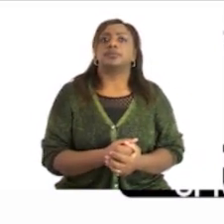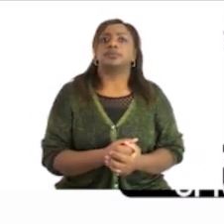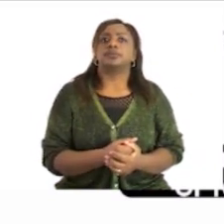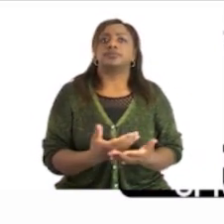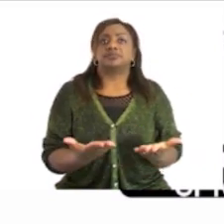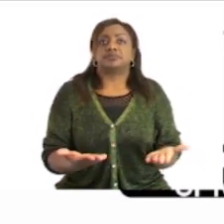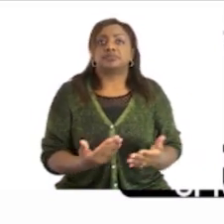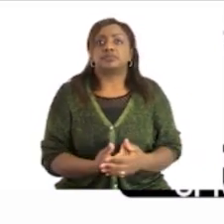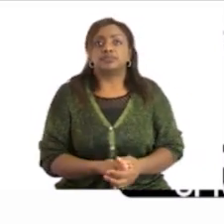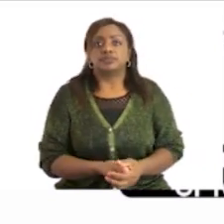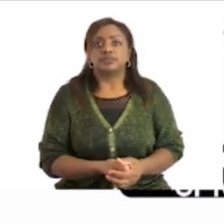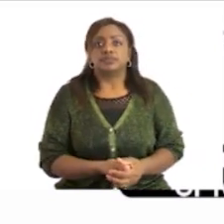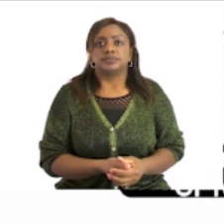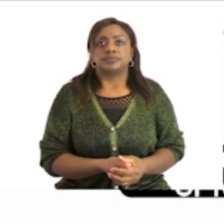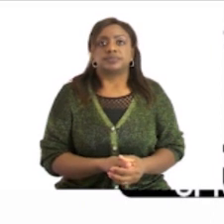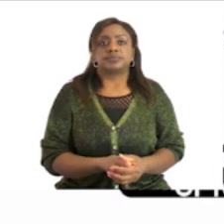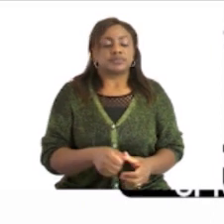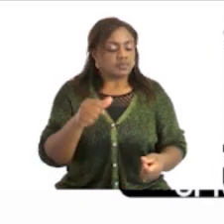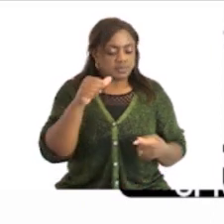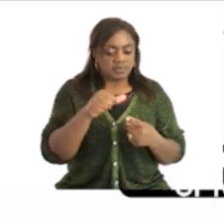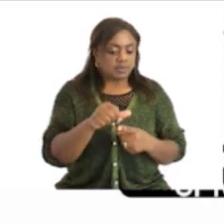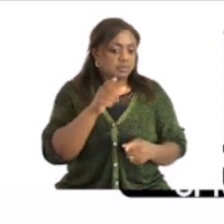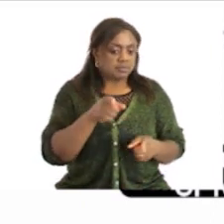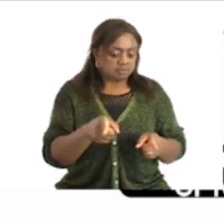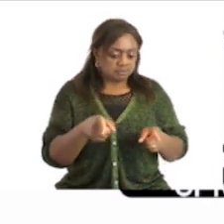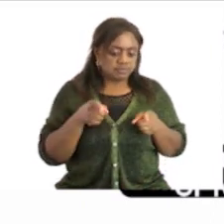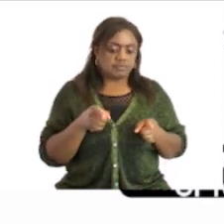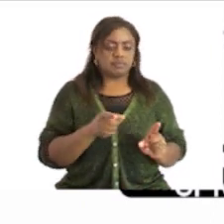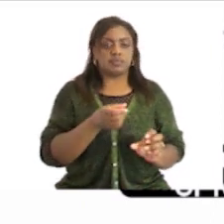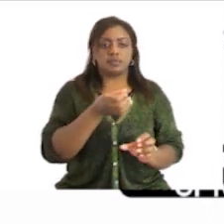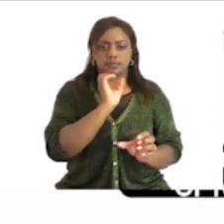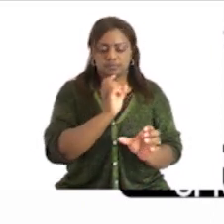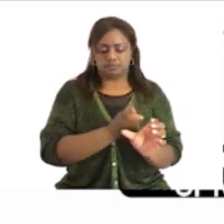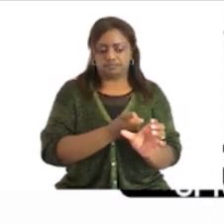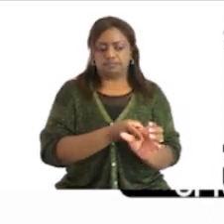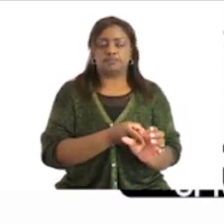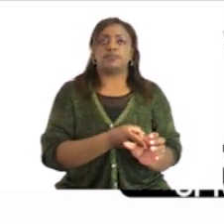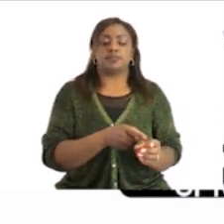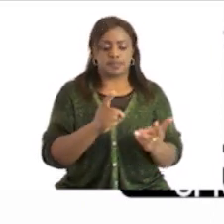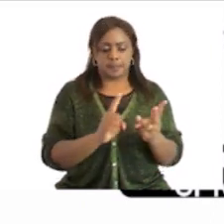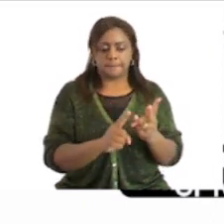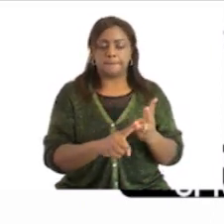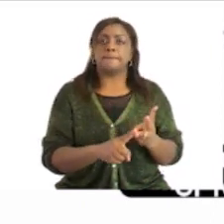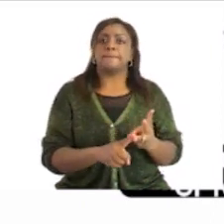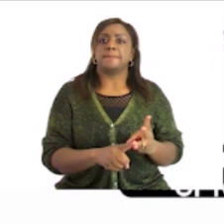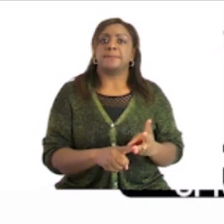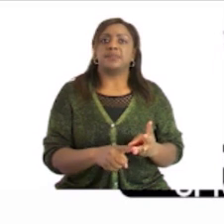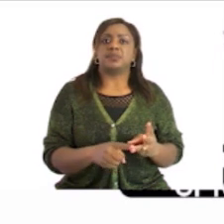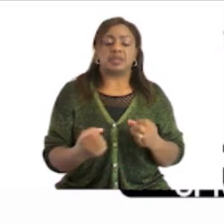So, yeah, this is very serious, you guys. Okay, so the third thing is a lack